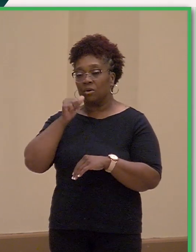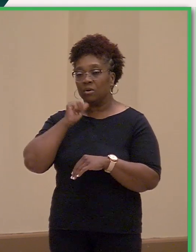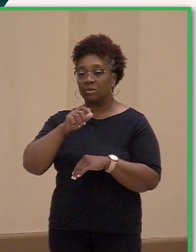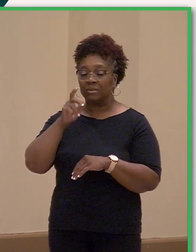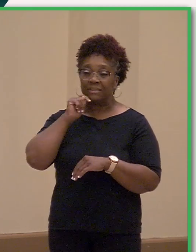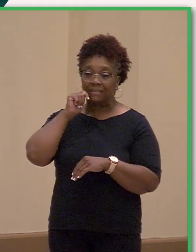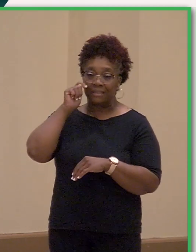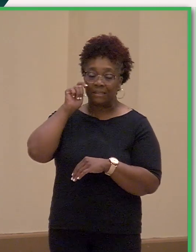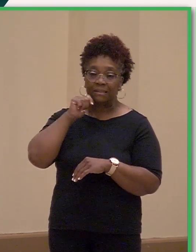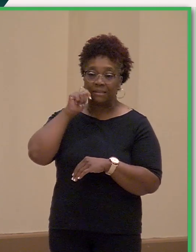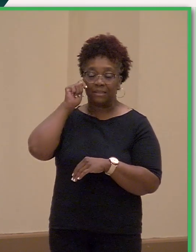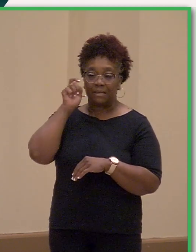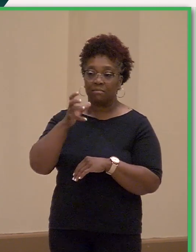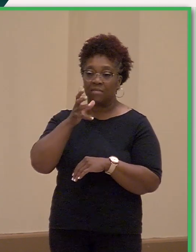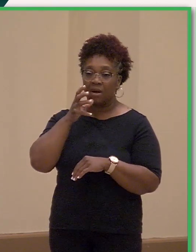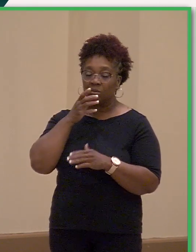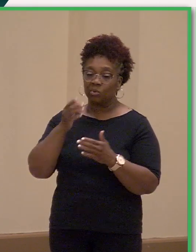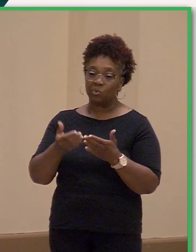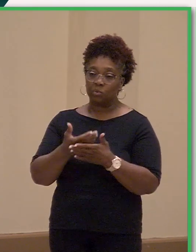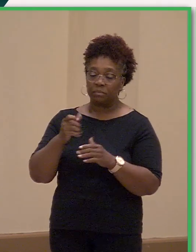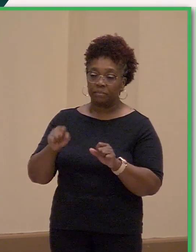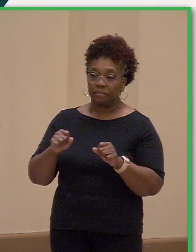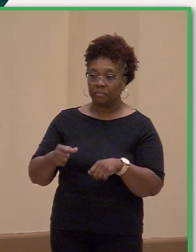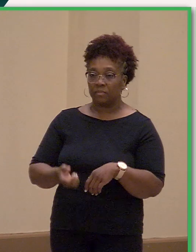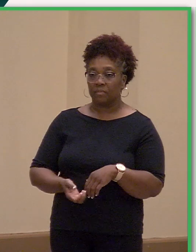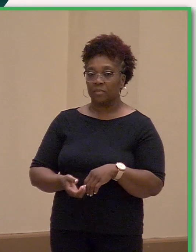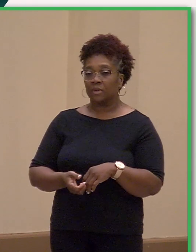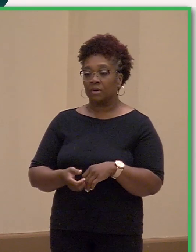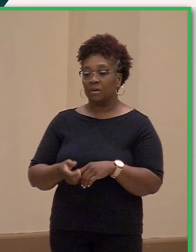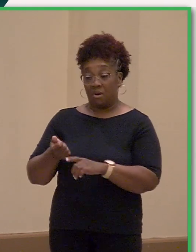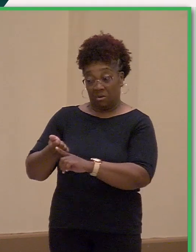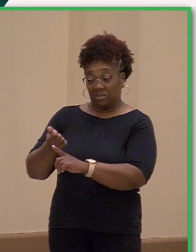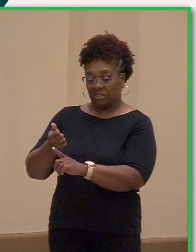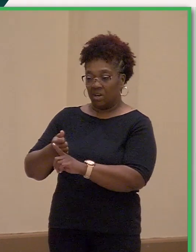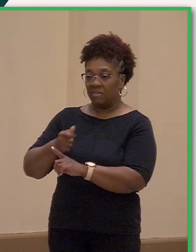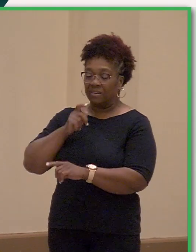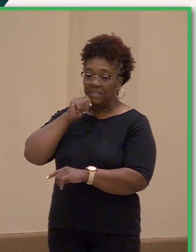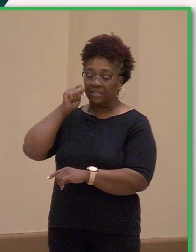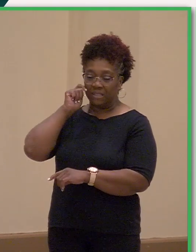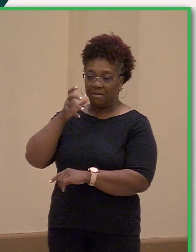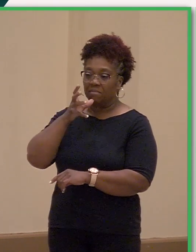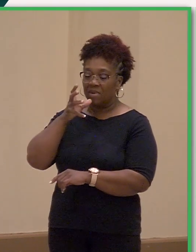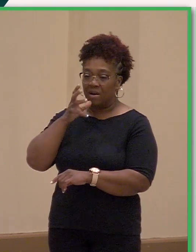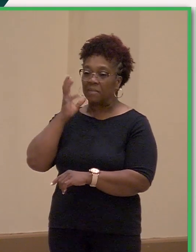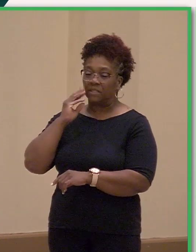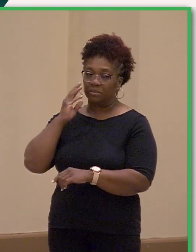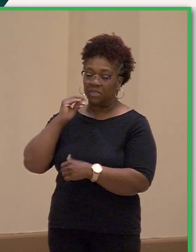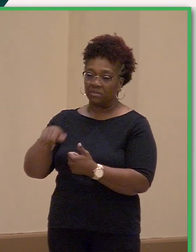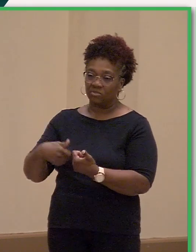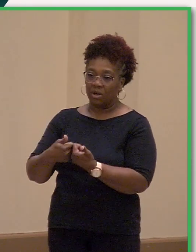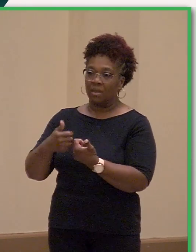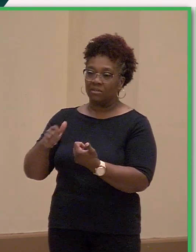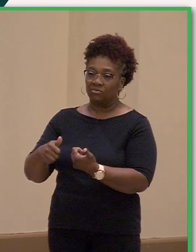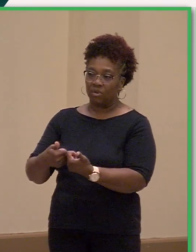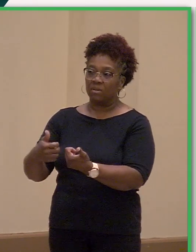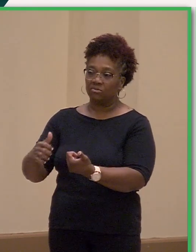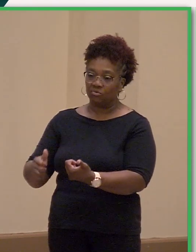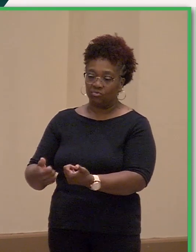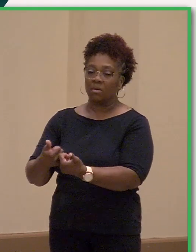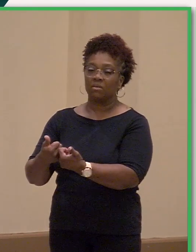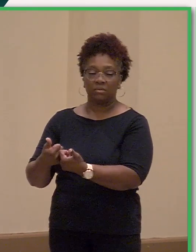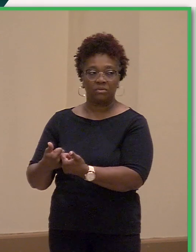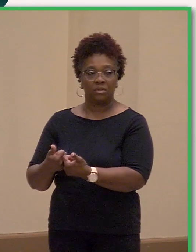with new possibilities. As a former teen mom herself who had a number of challenges she was to navigate and overcome,